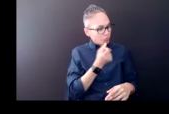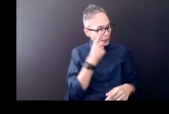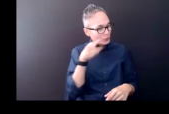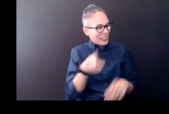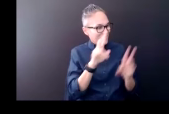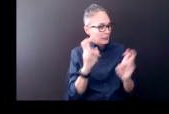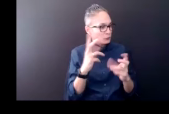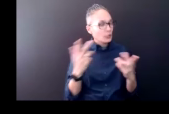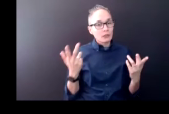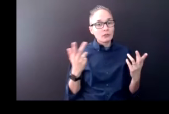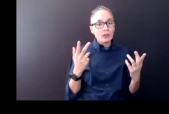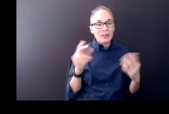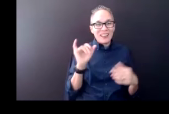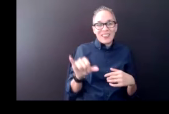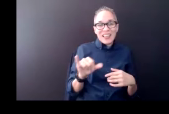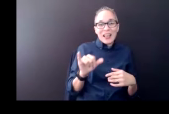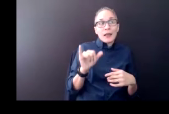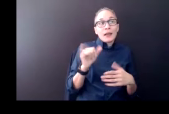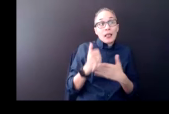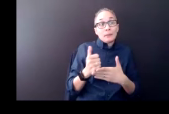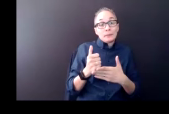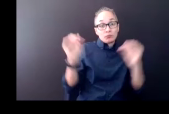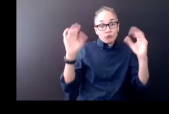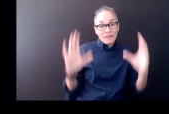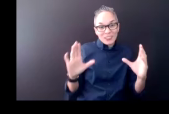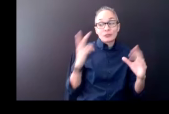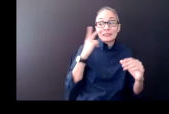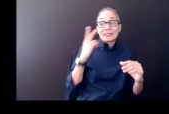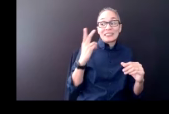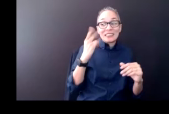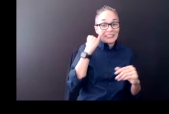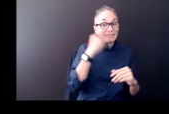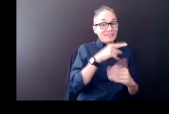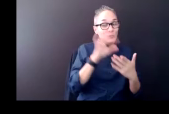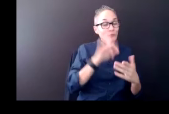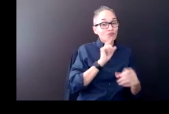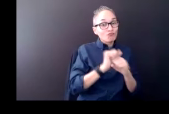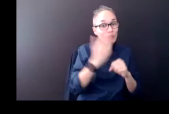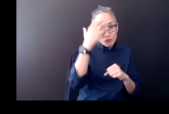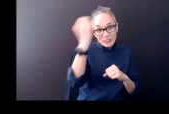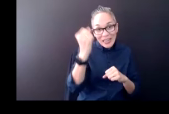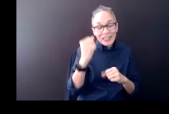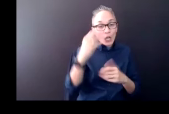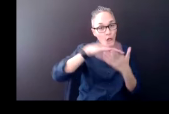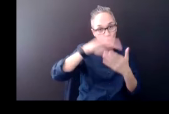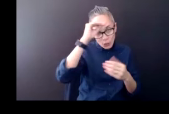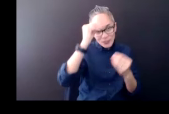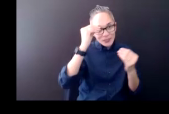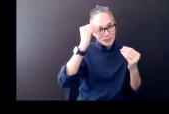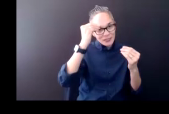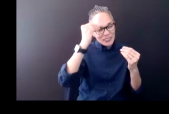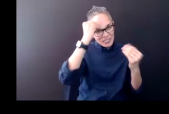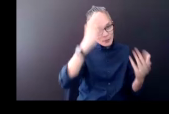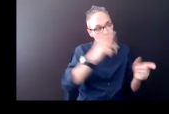subject material? This doesn't only help the professors see if they're retaining the information, but it also humanizes that